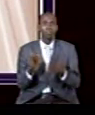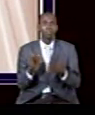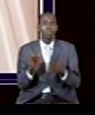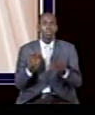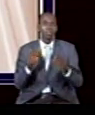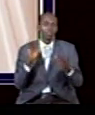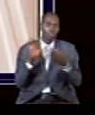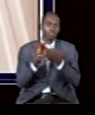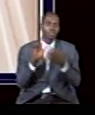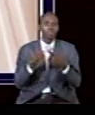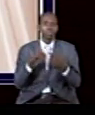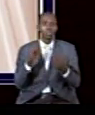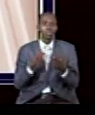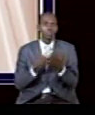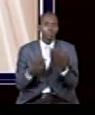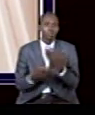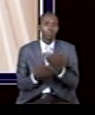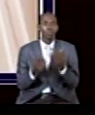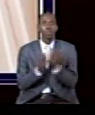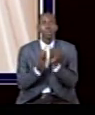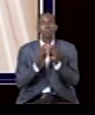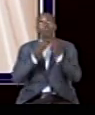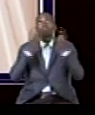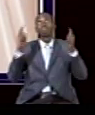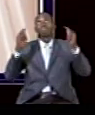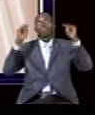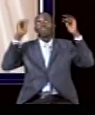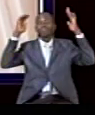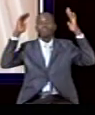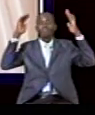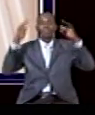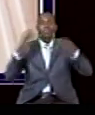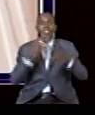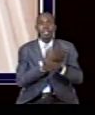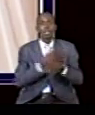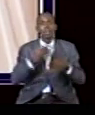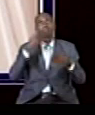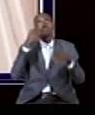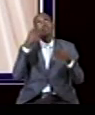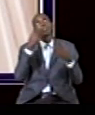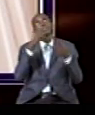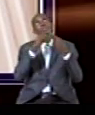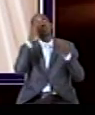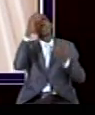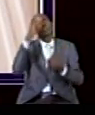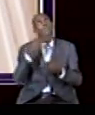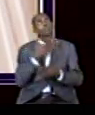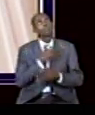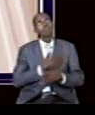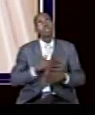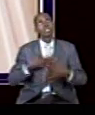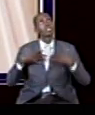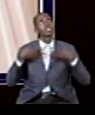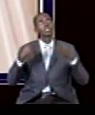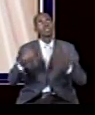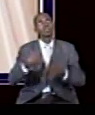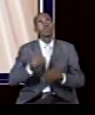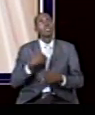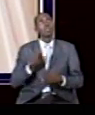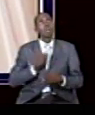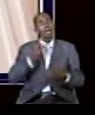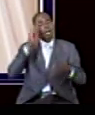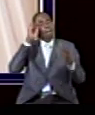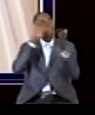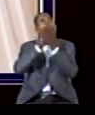program with such great expectation. I said to God, "Please heal me. I believe you are